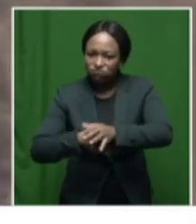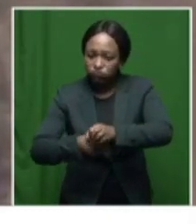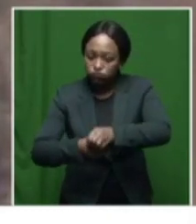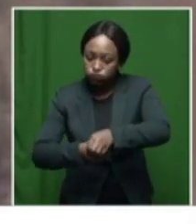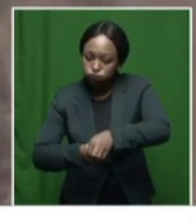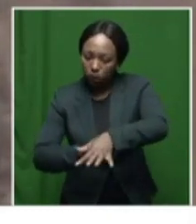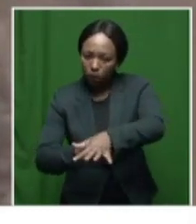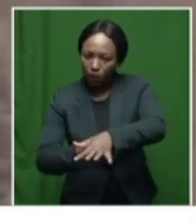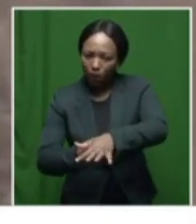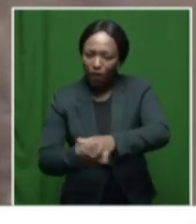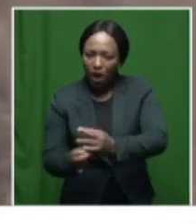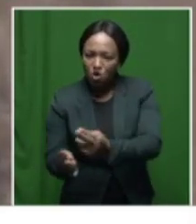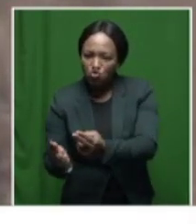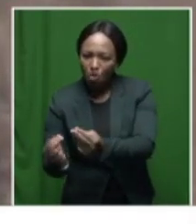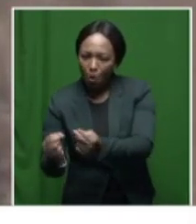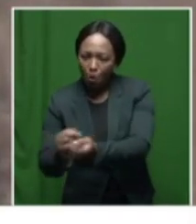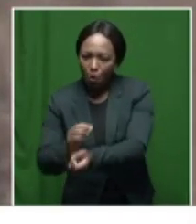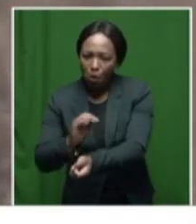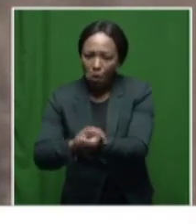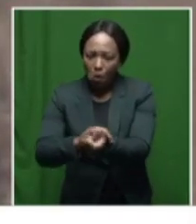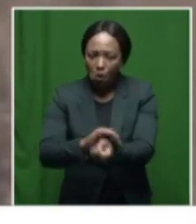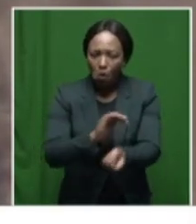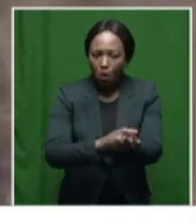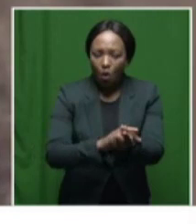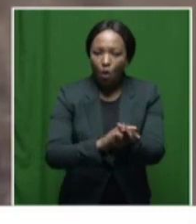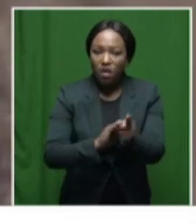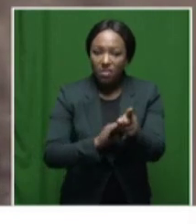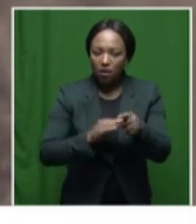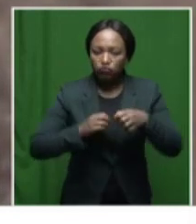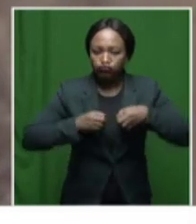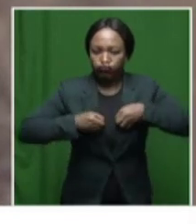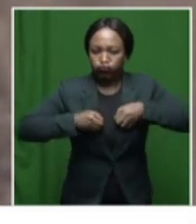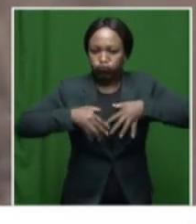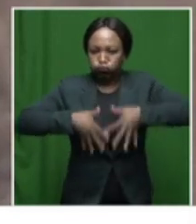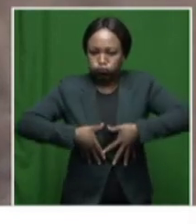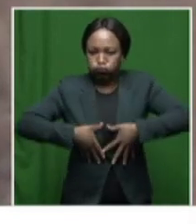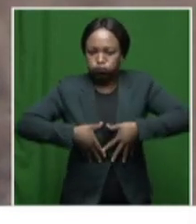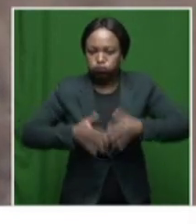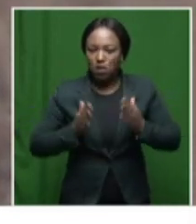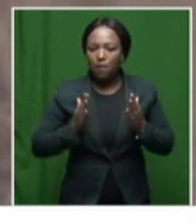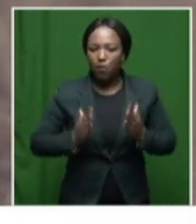doing is there will be something called evading immune system. And when I'm talking